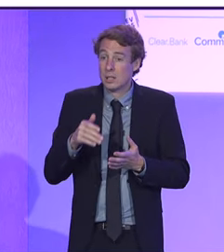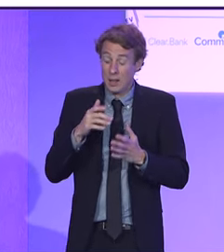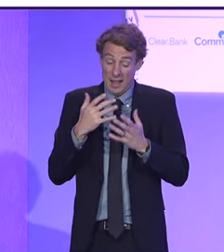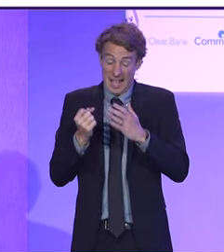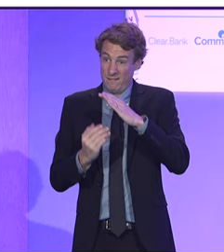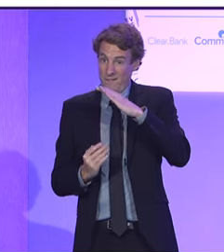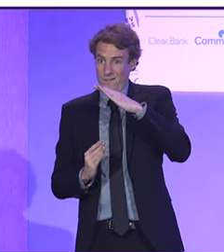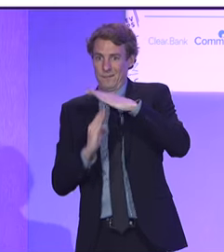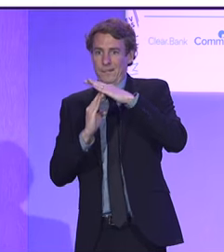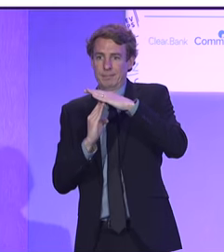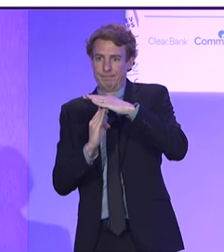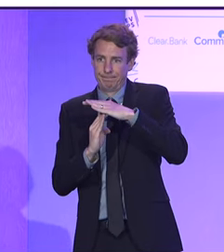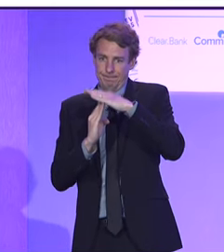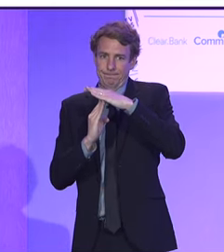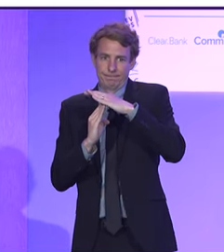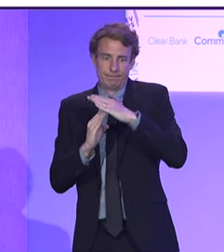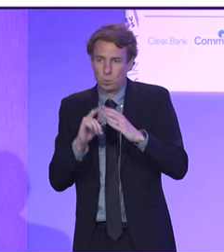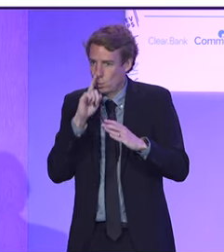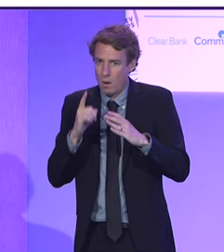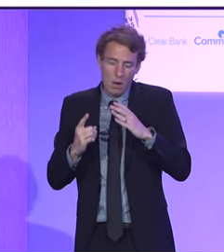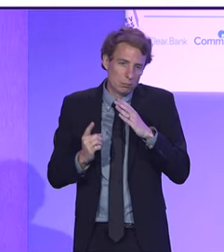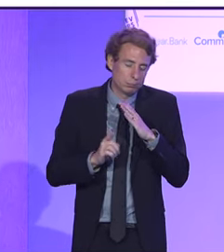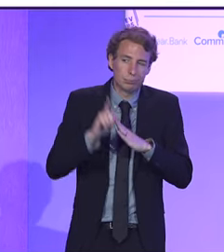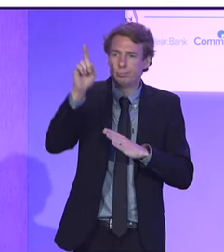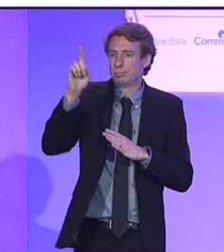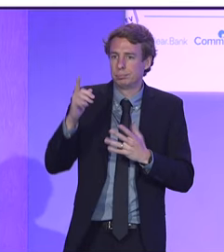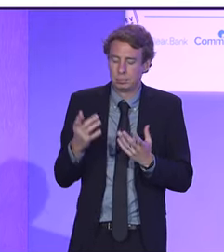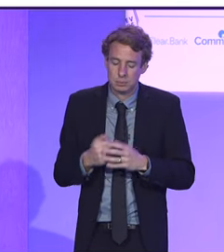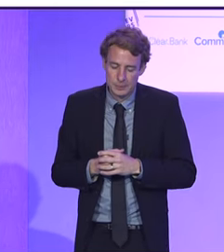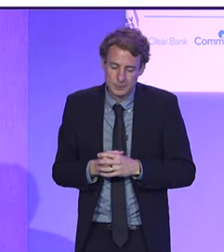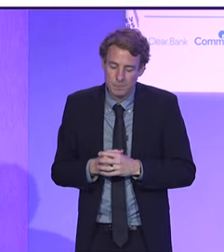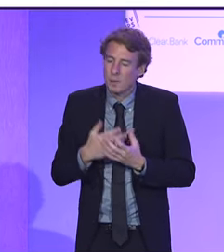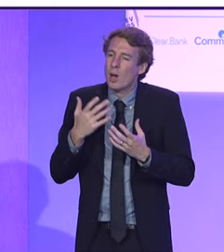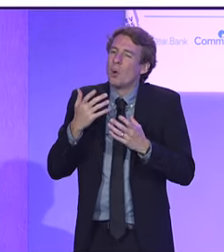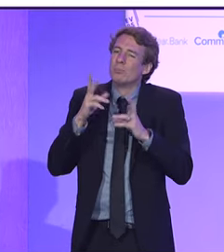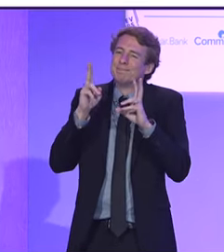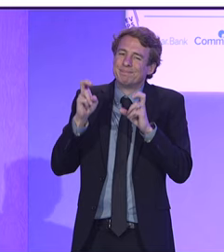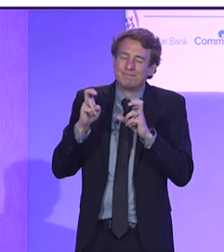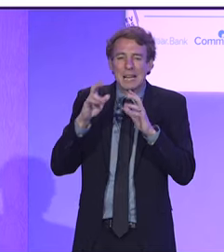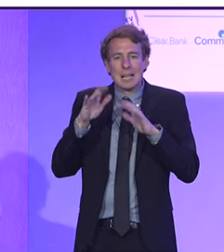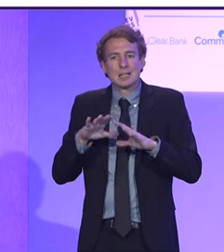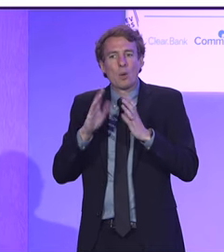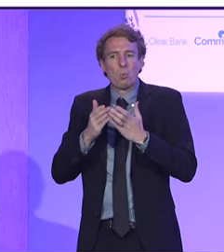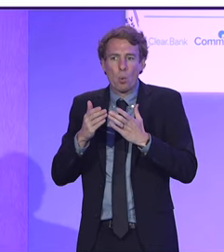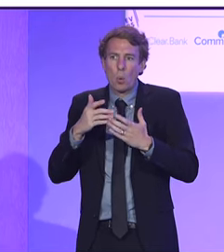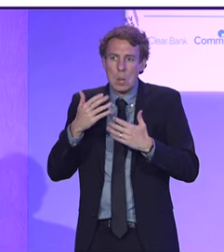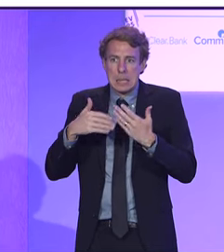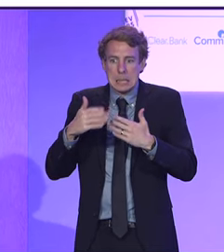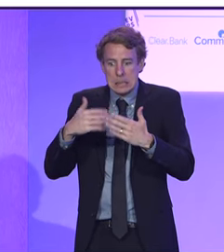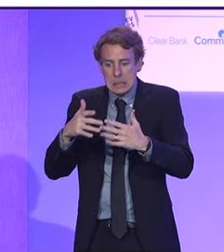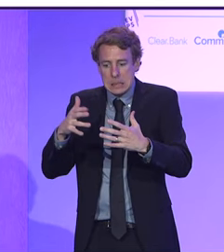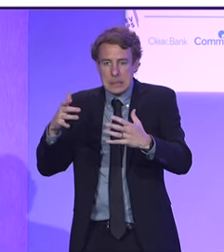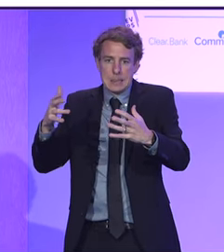thing with these kinds of loops is that they snowball and they grow as a fraction of itself. So it can get out of control really quick.